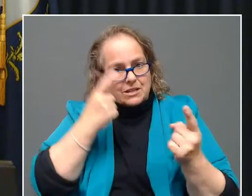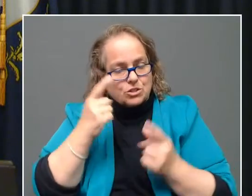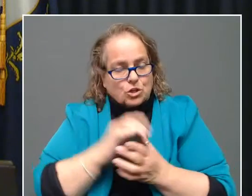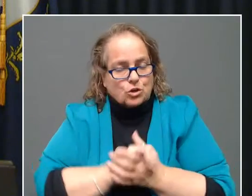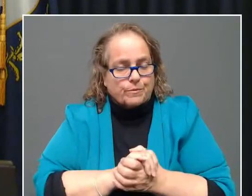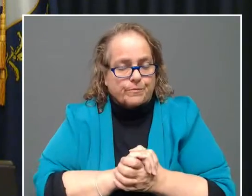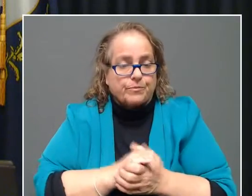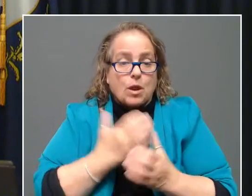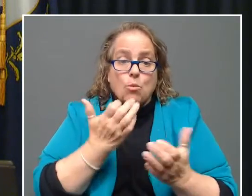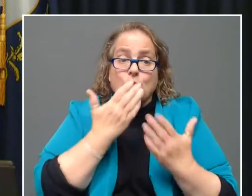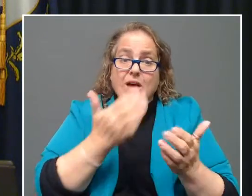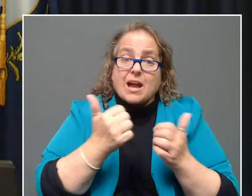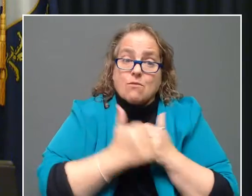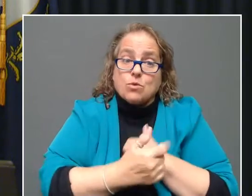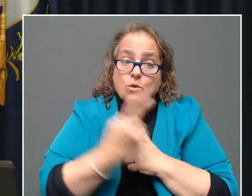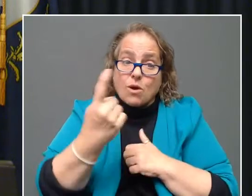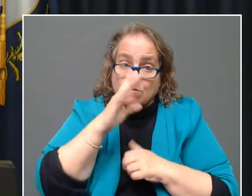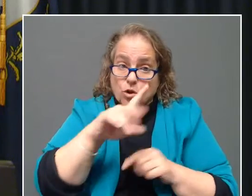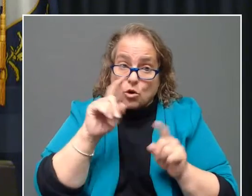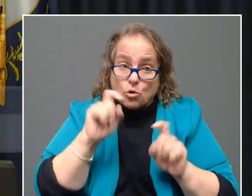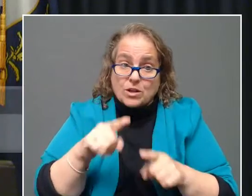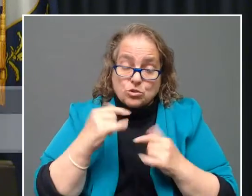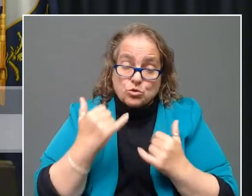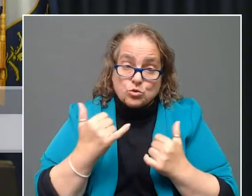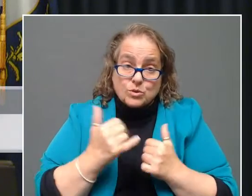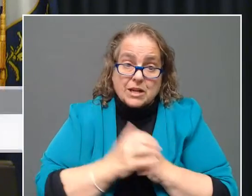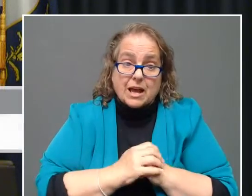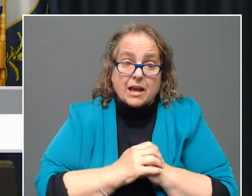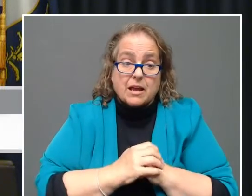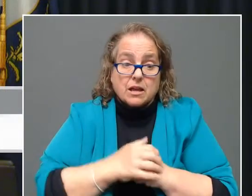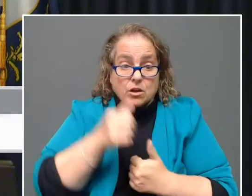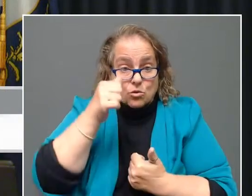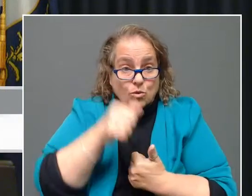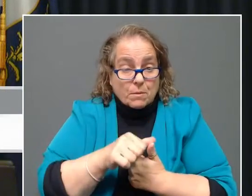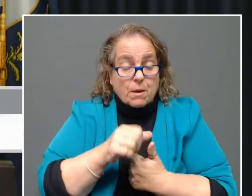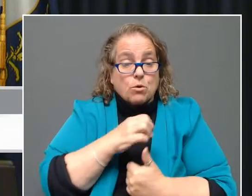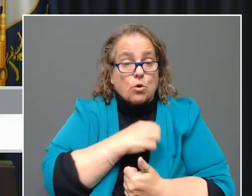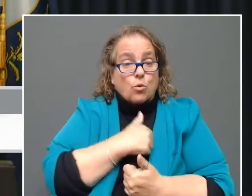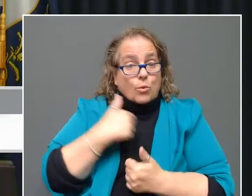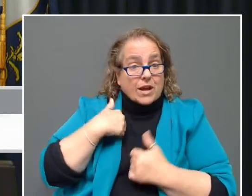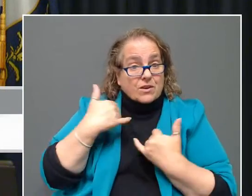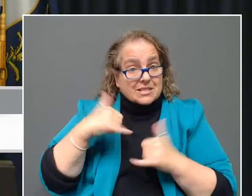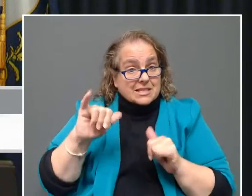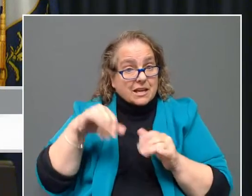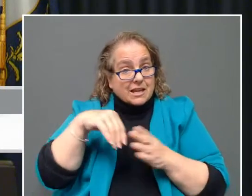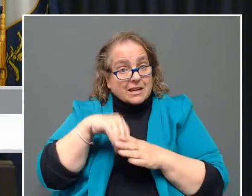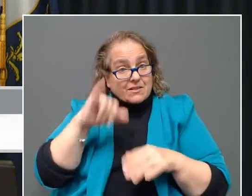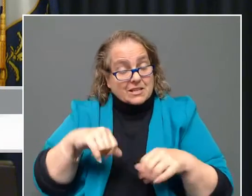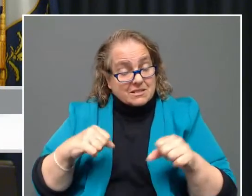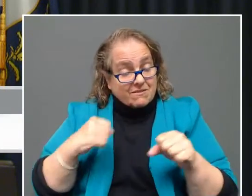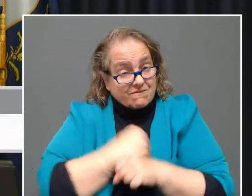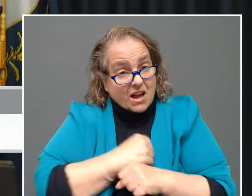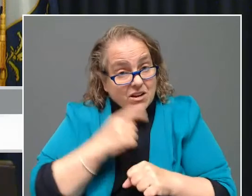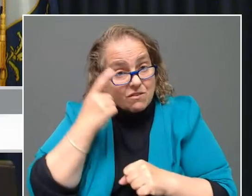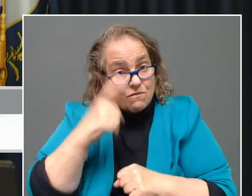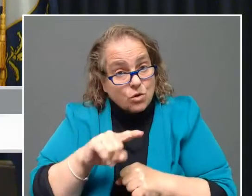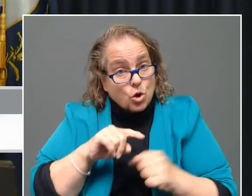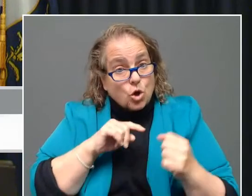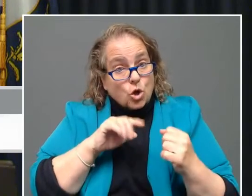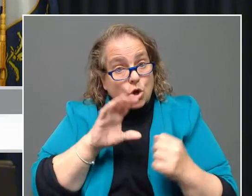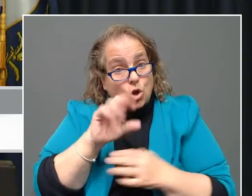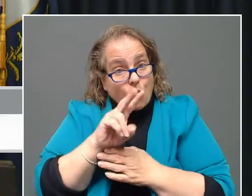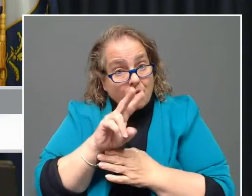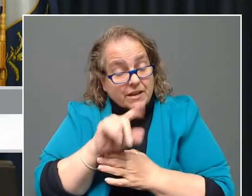for the questions today. Remember, we are still in this fight. One last piece on